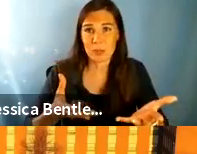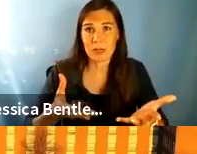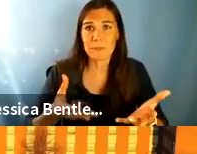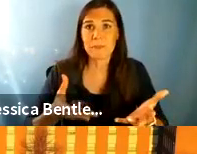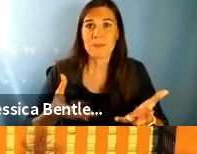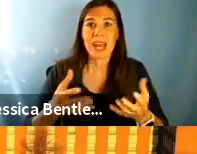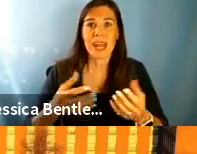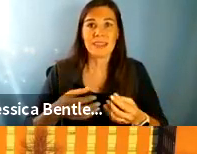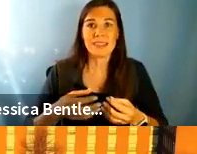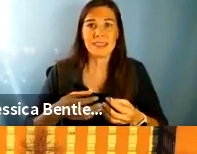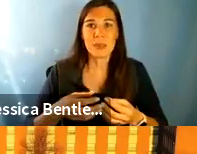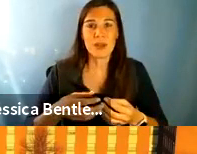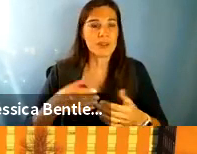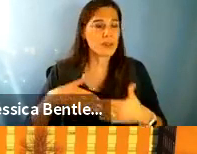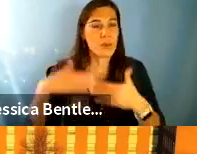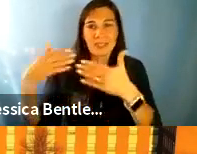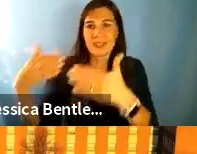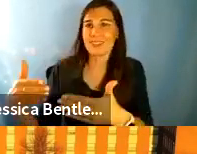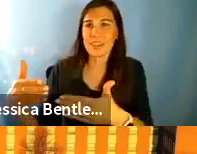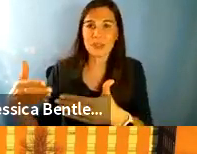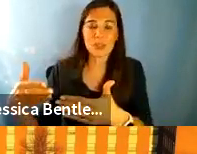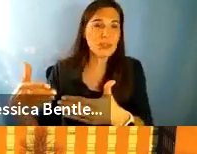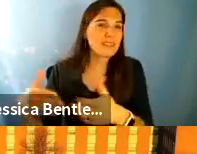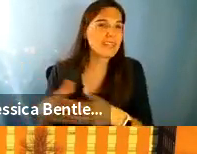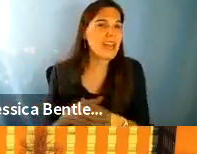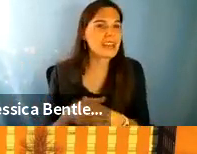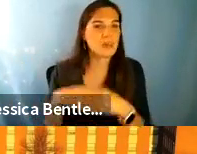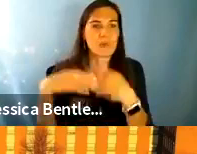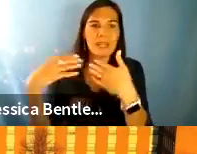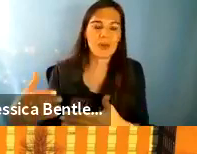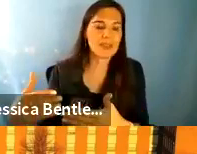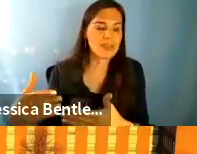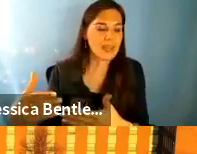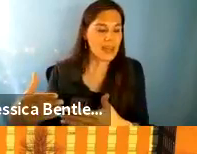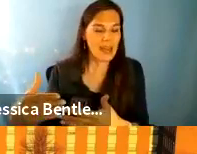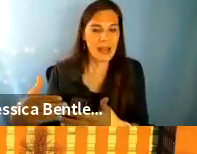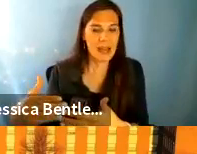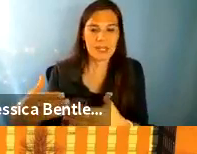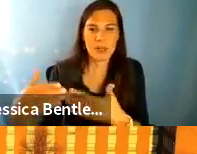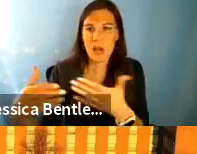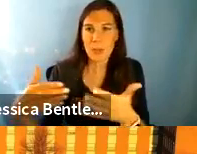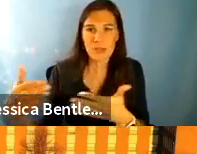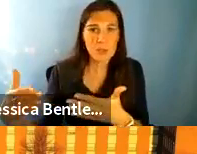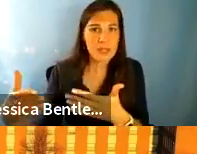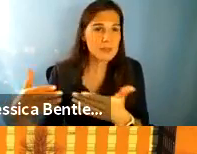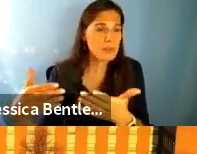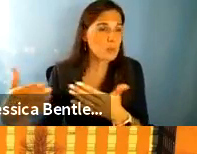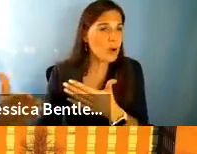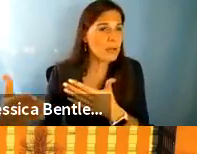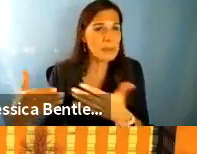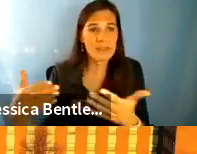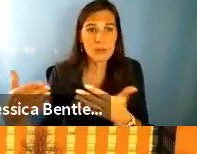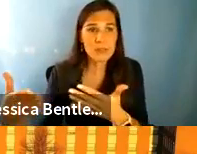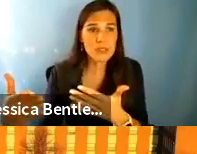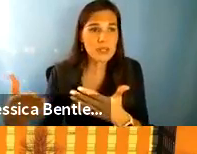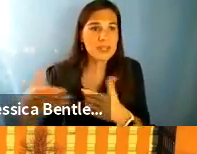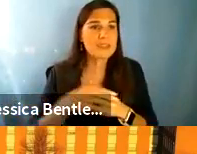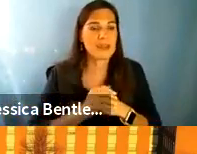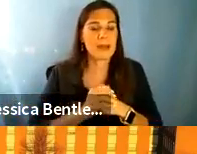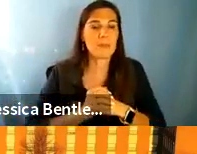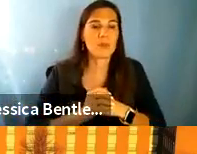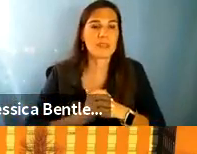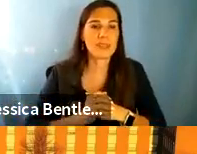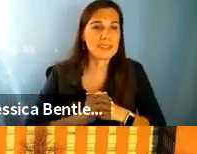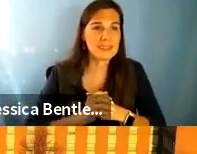educational interpreting. And this is where you're going to the same school every day. You're working with, you know, a couple students, maybe one, maybe a few